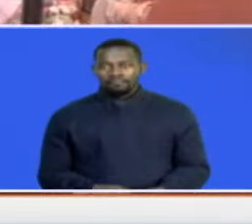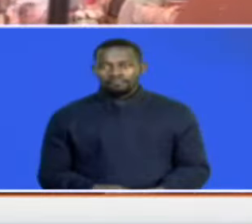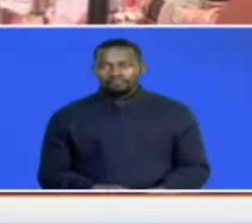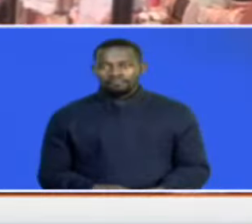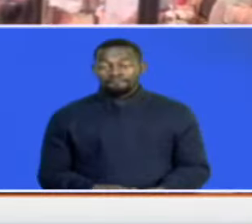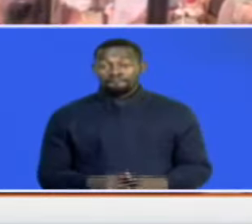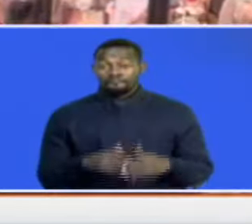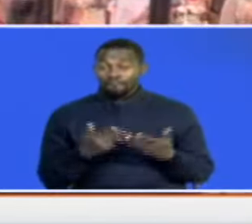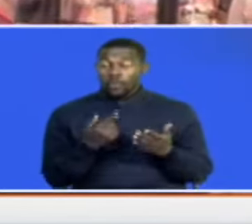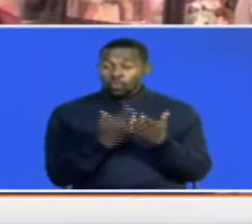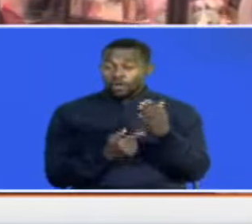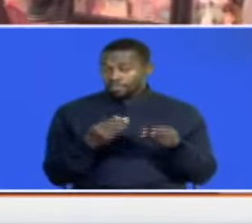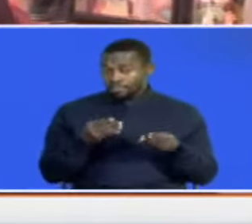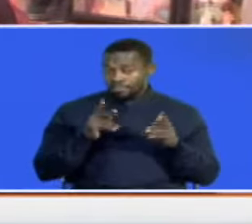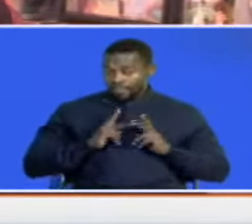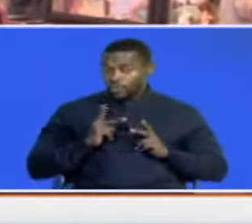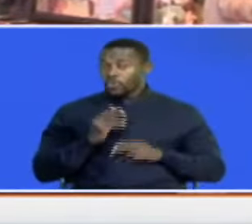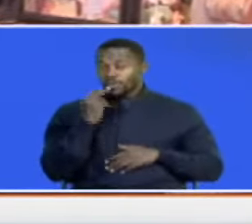more from me as a business.